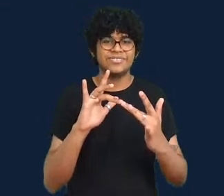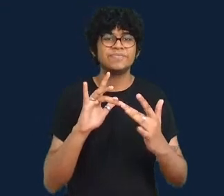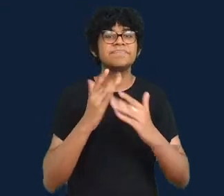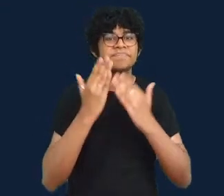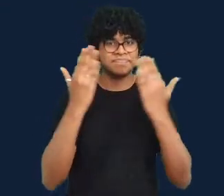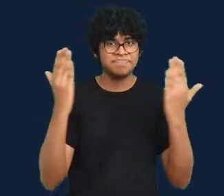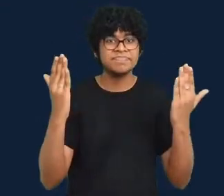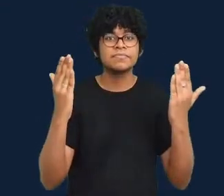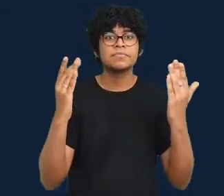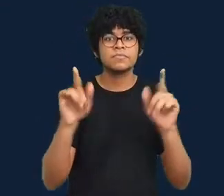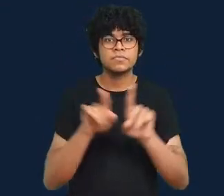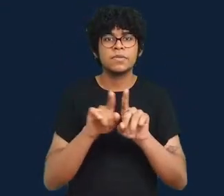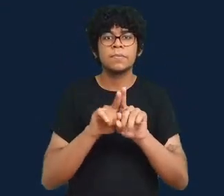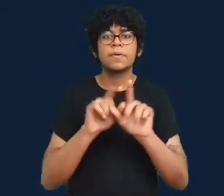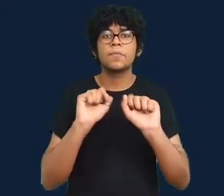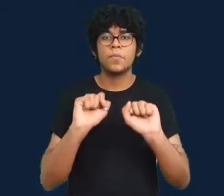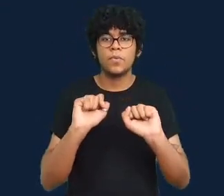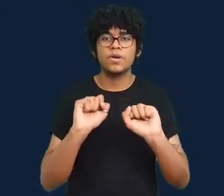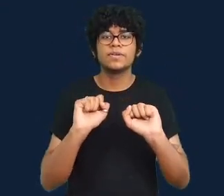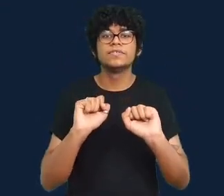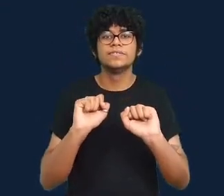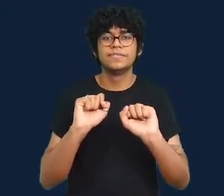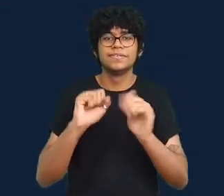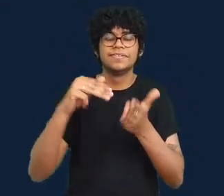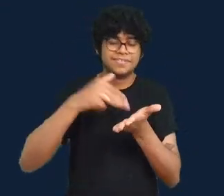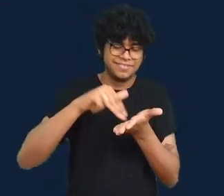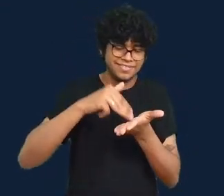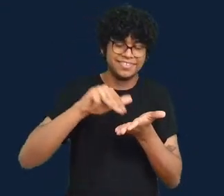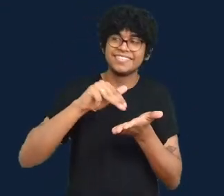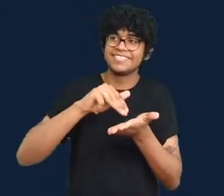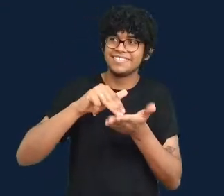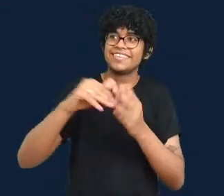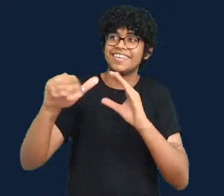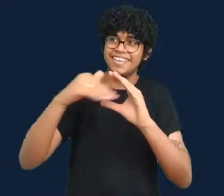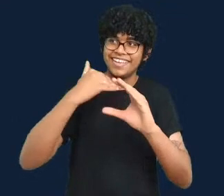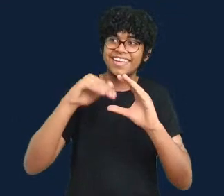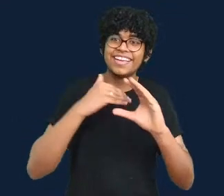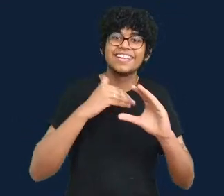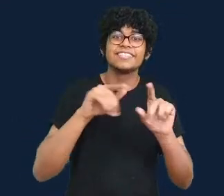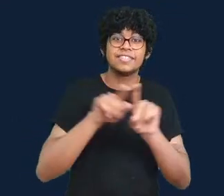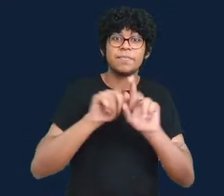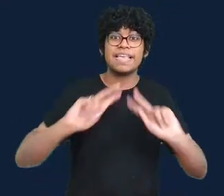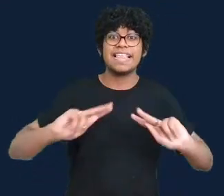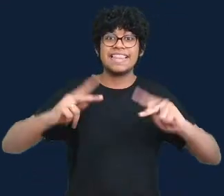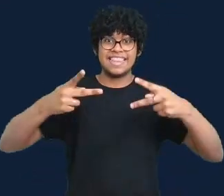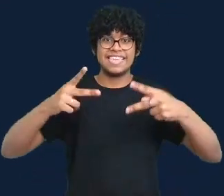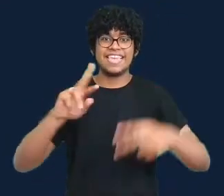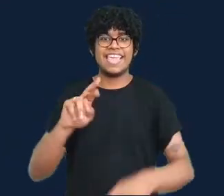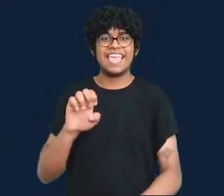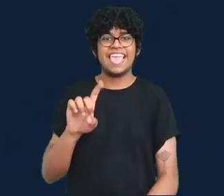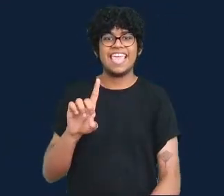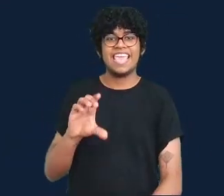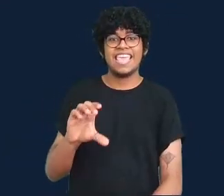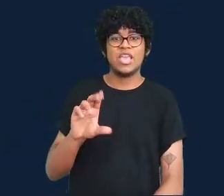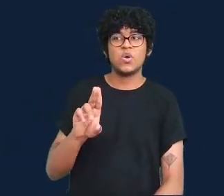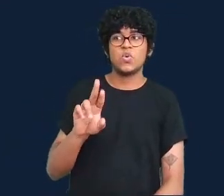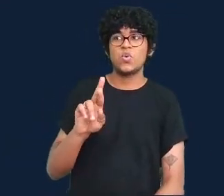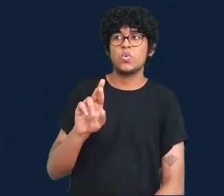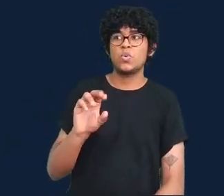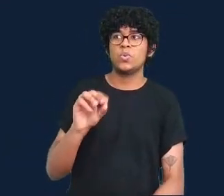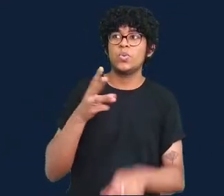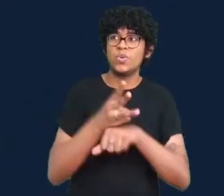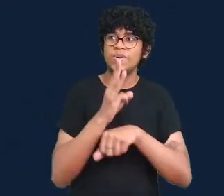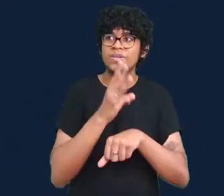someone who is interested in database, does not know where to start, the Coda BR team will share some